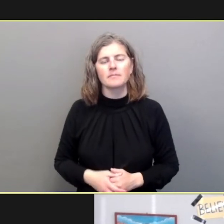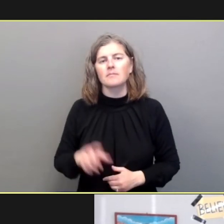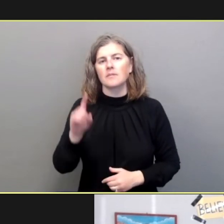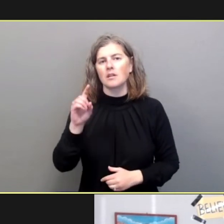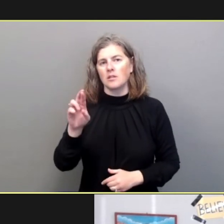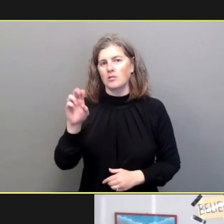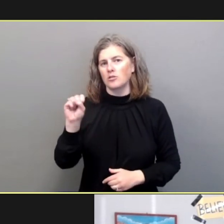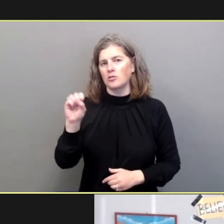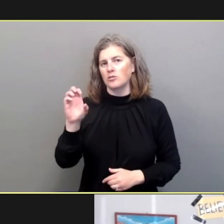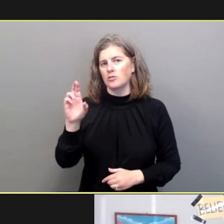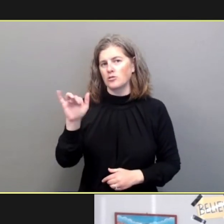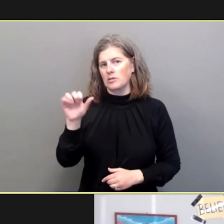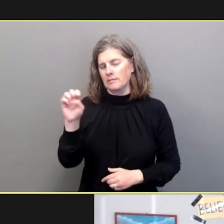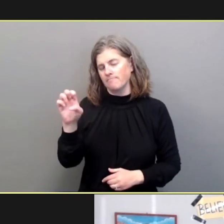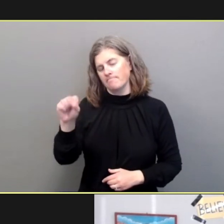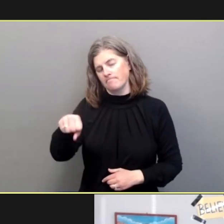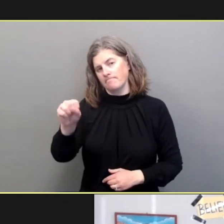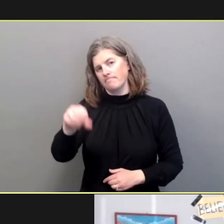start.